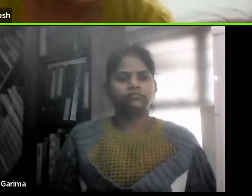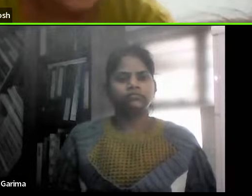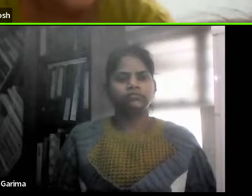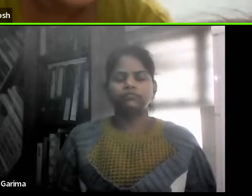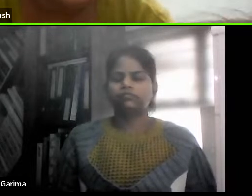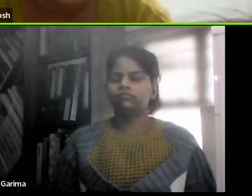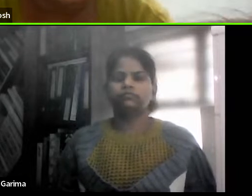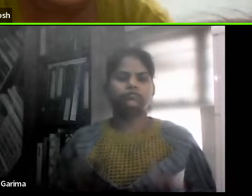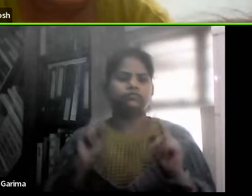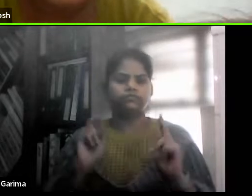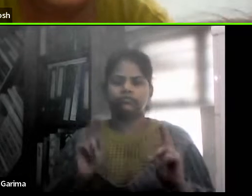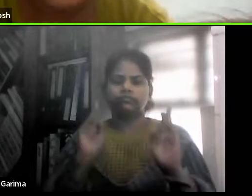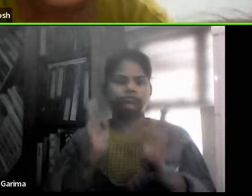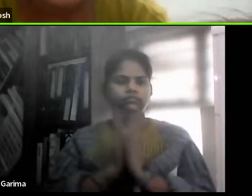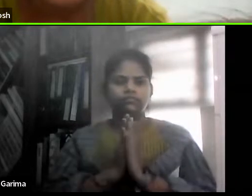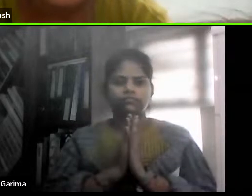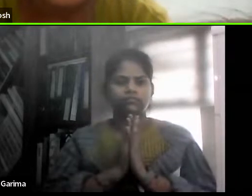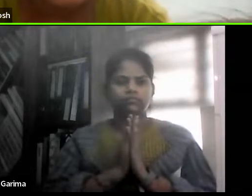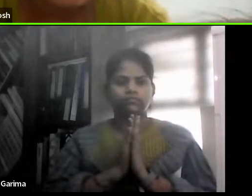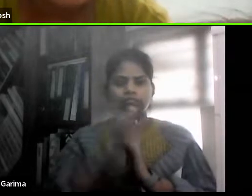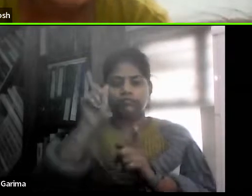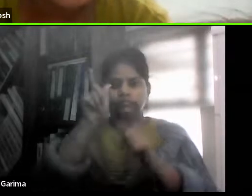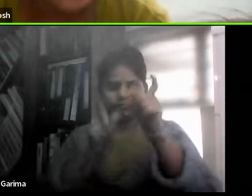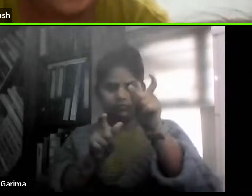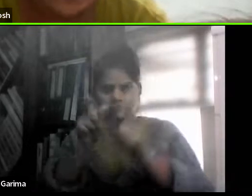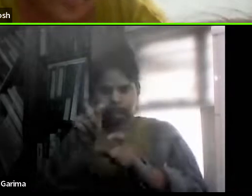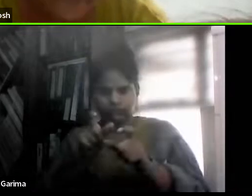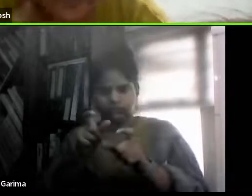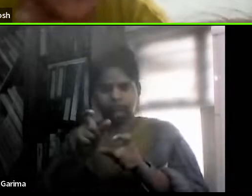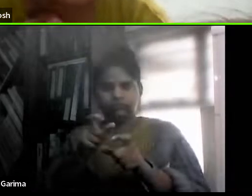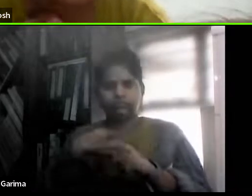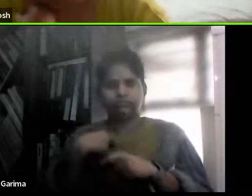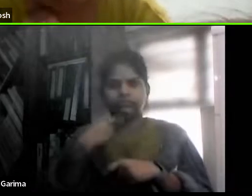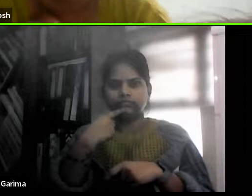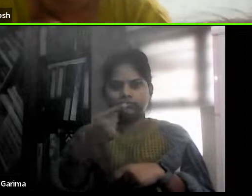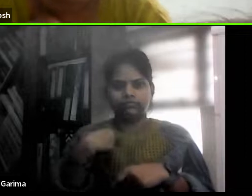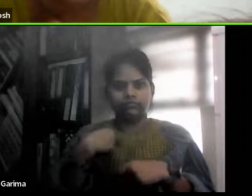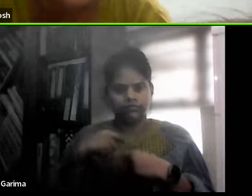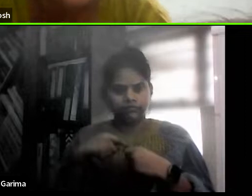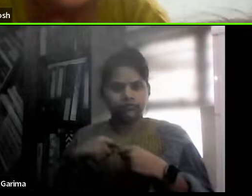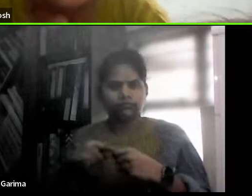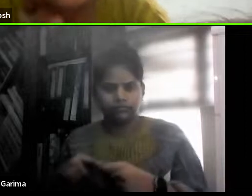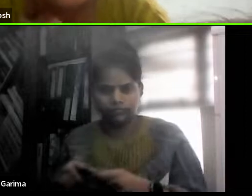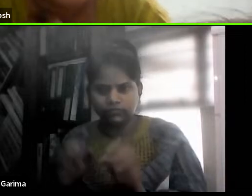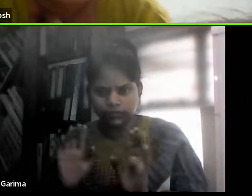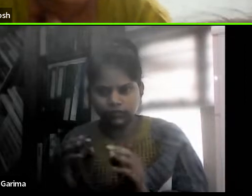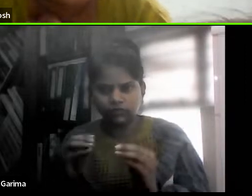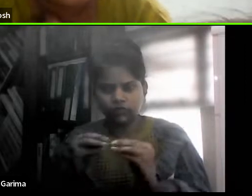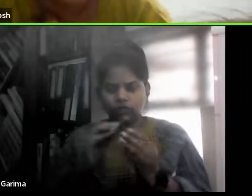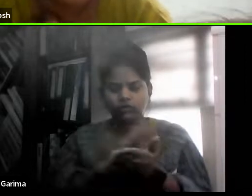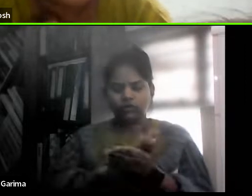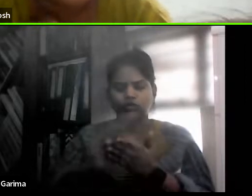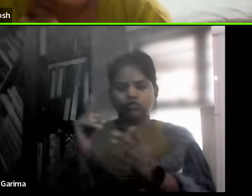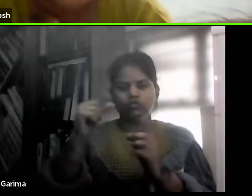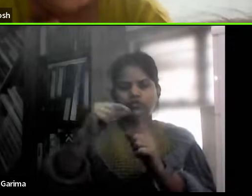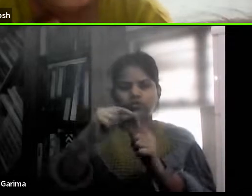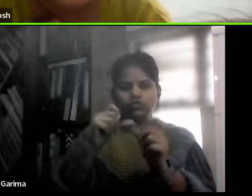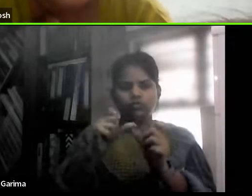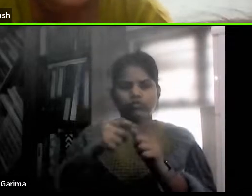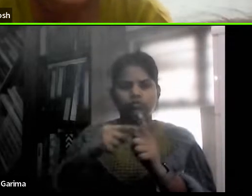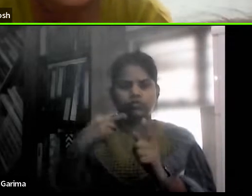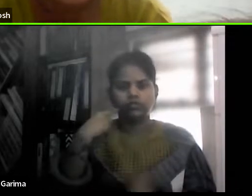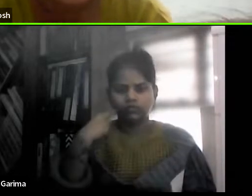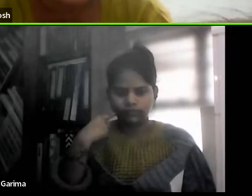Fine. So since people are not setting the ball rolling, I have a question, Boopathi, because you